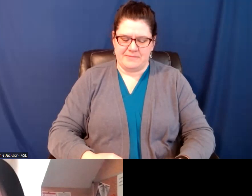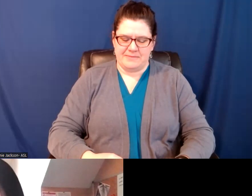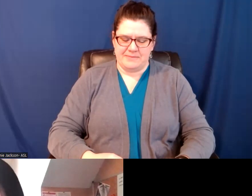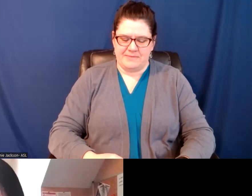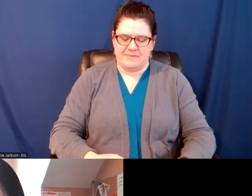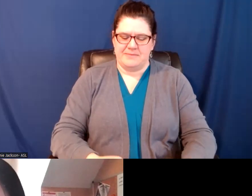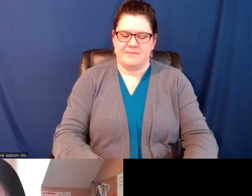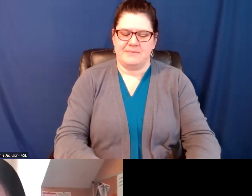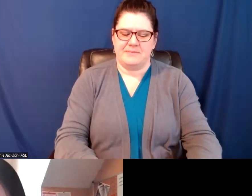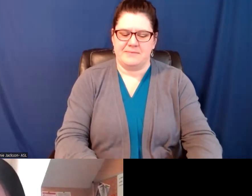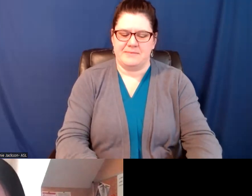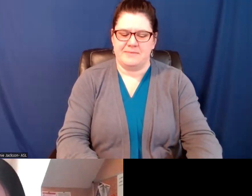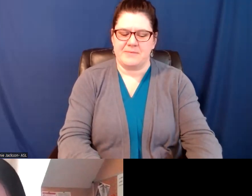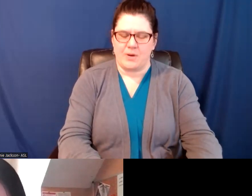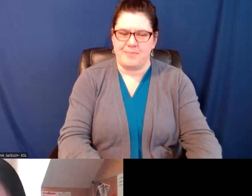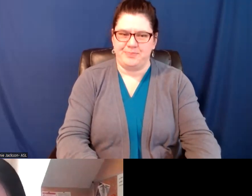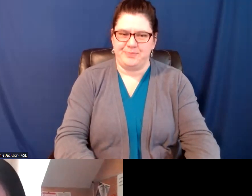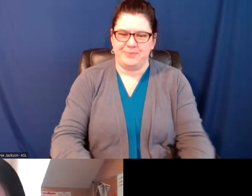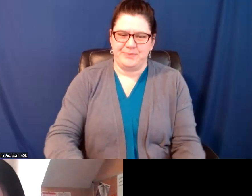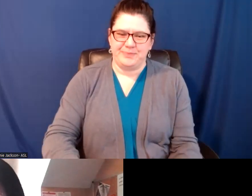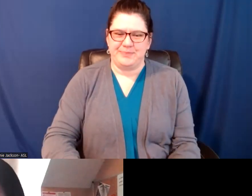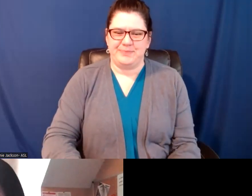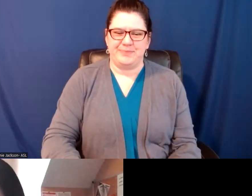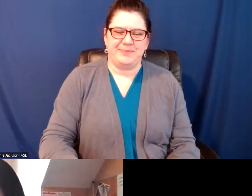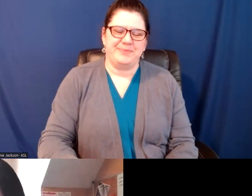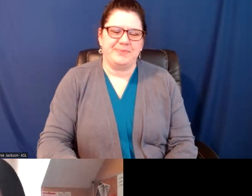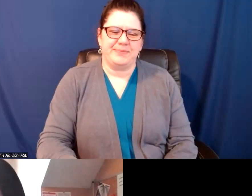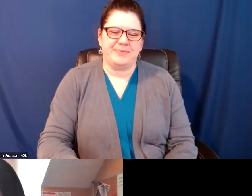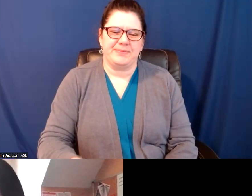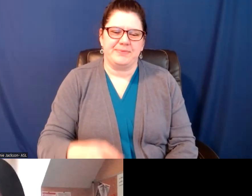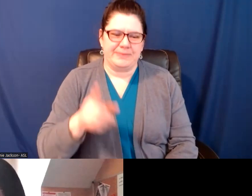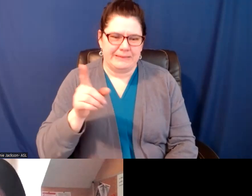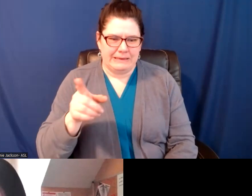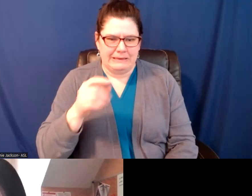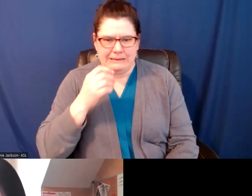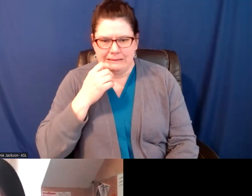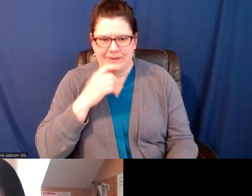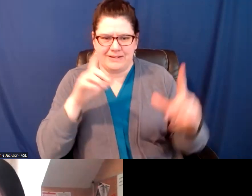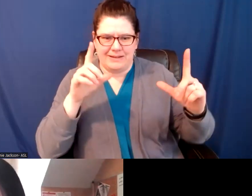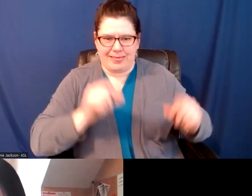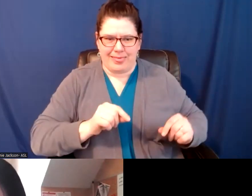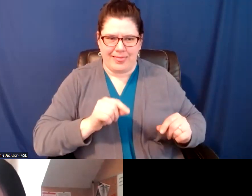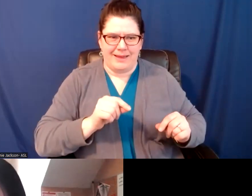again. If the video, thank you all for being patient with me.